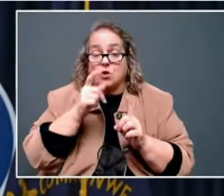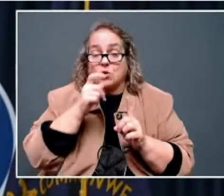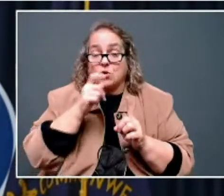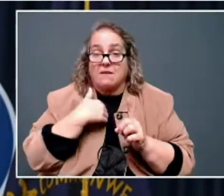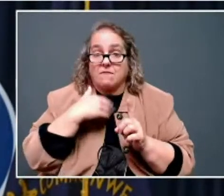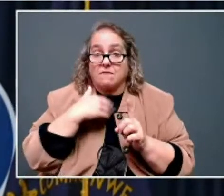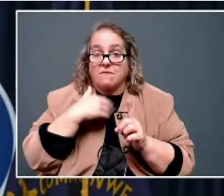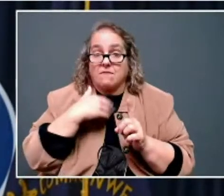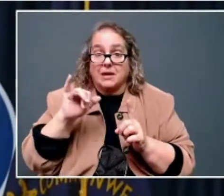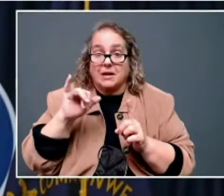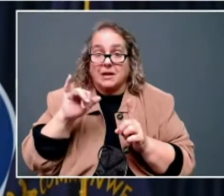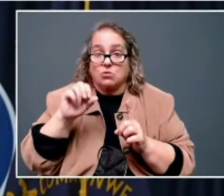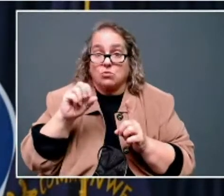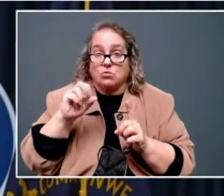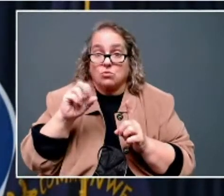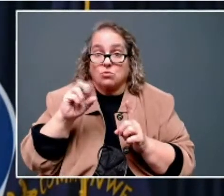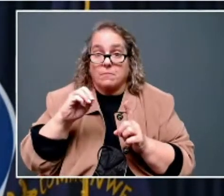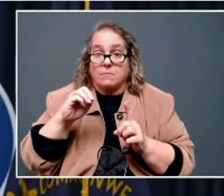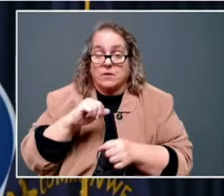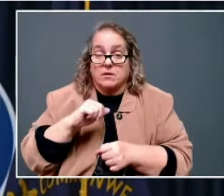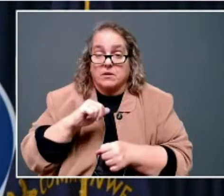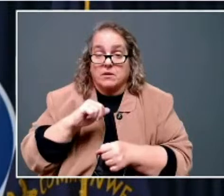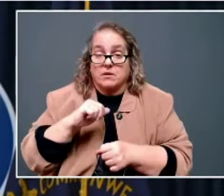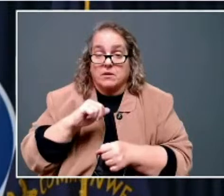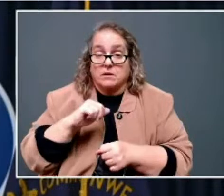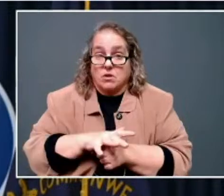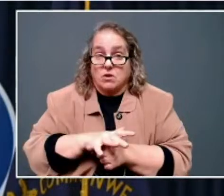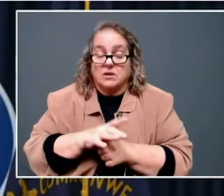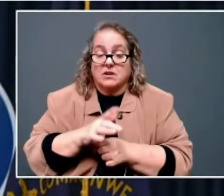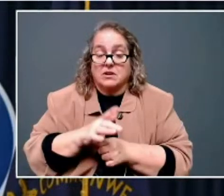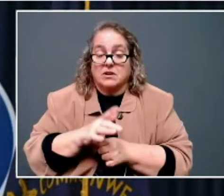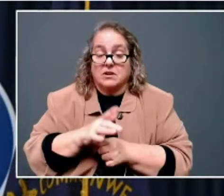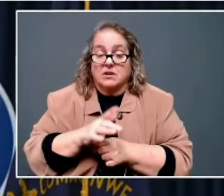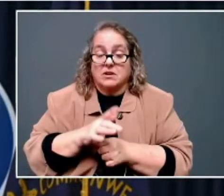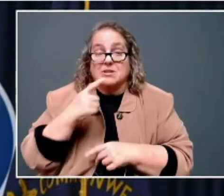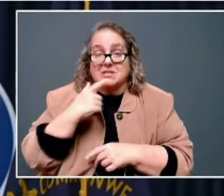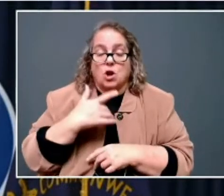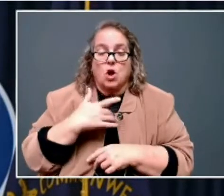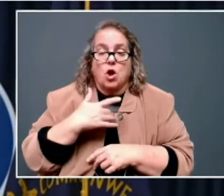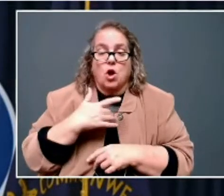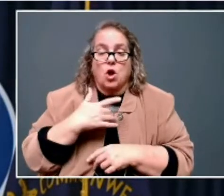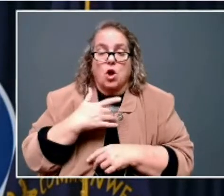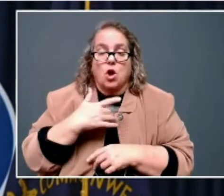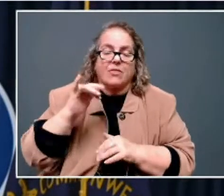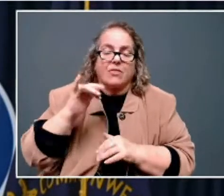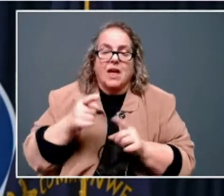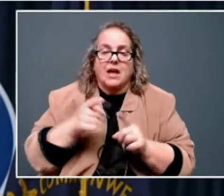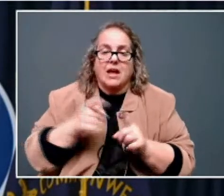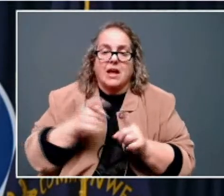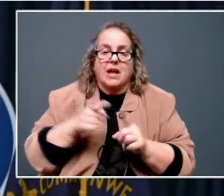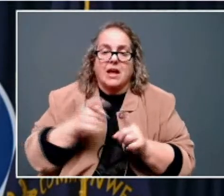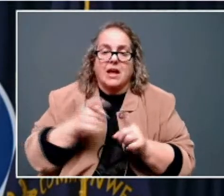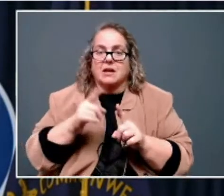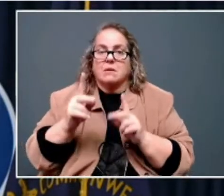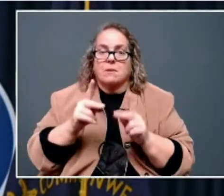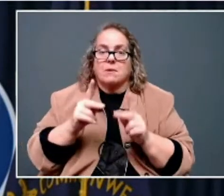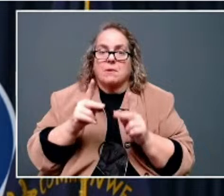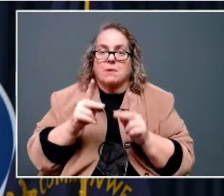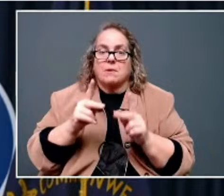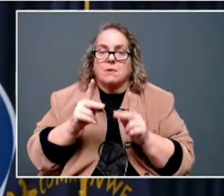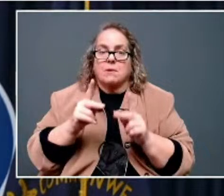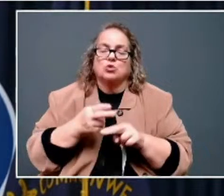what I think the reporting is saying is that hopefully the length of stay will be shorter for the people who get admitted with Omicron. And hopefully that's the